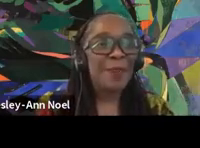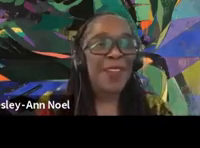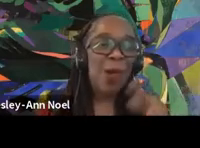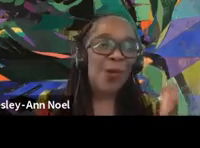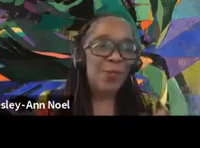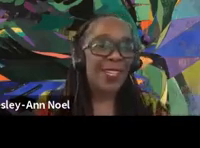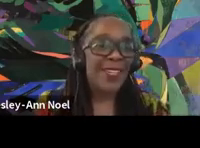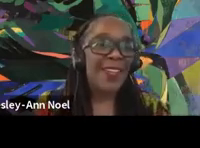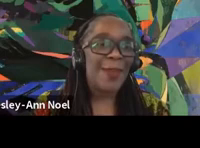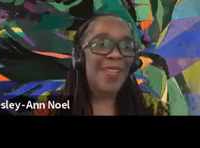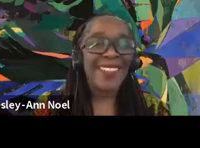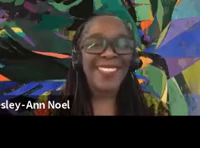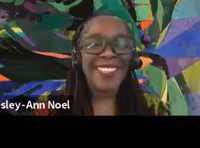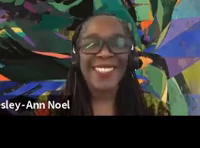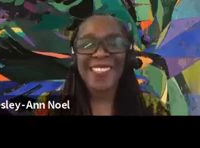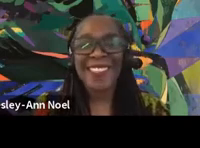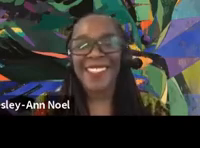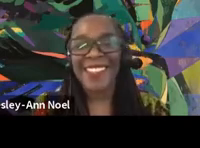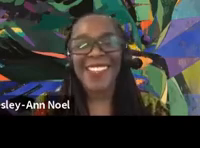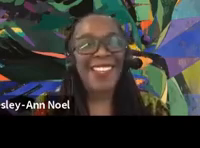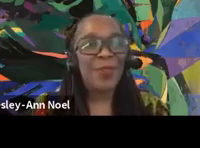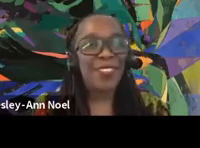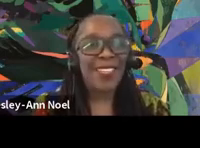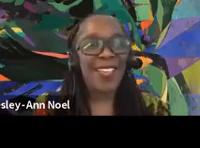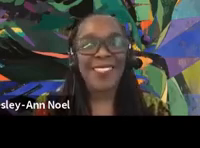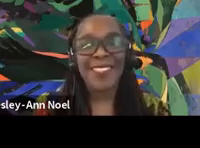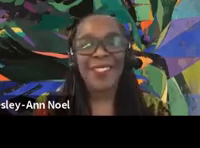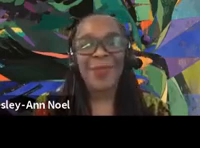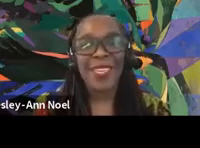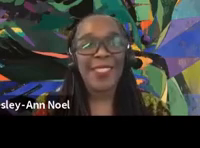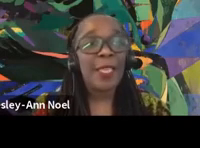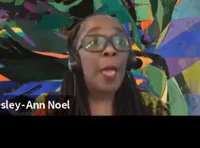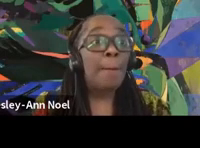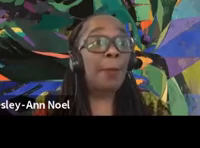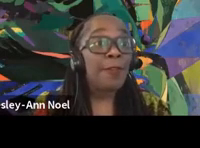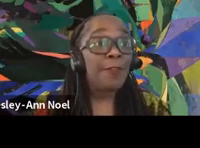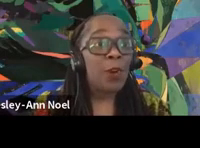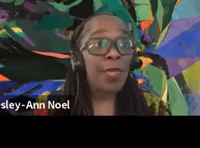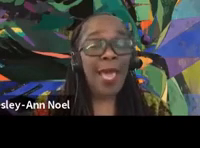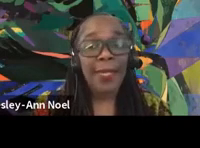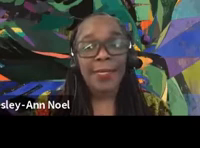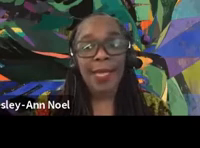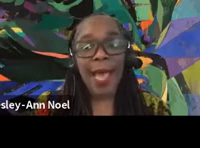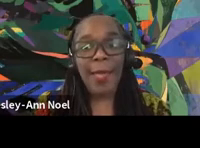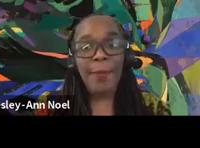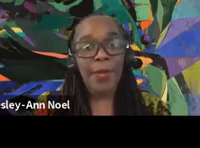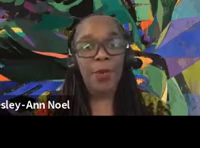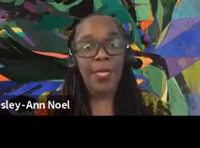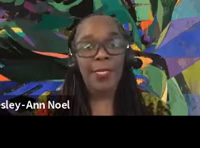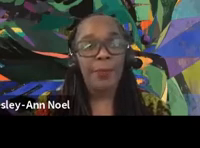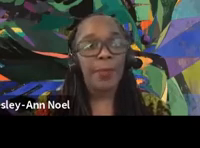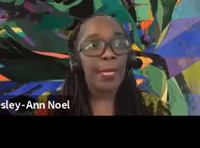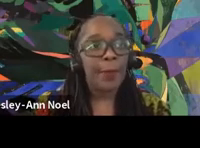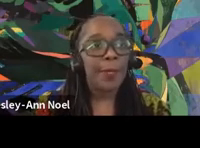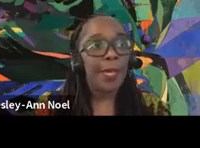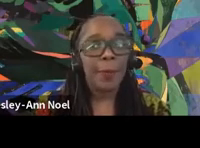examples from our work at the Taylor Center over the last 2 years. But before that, I'm